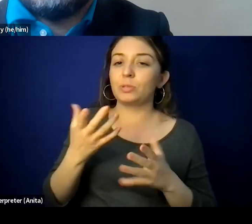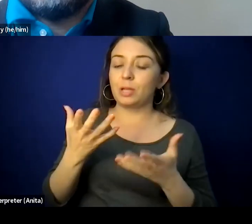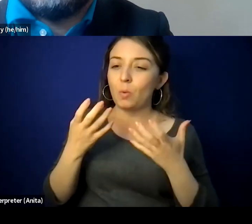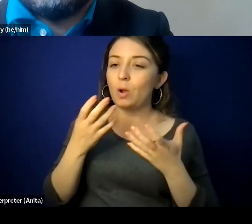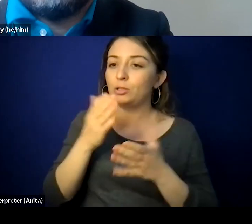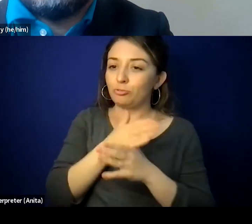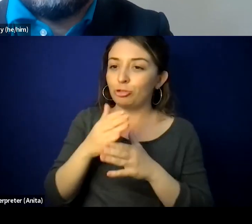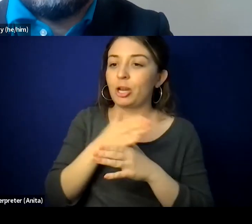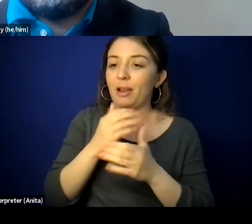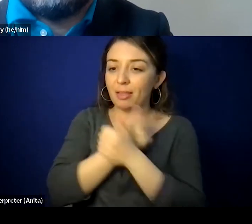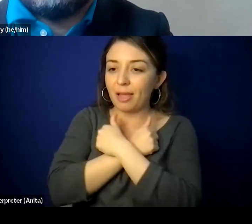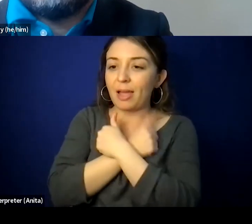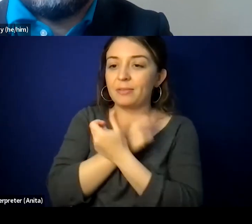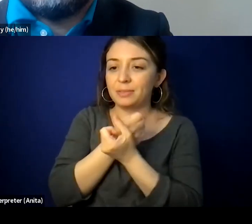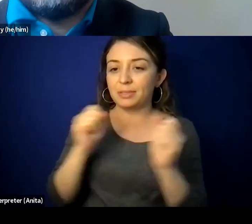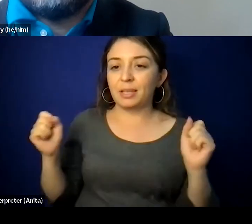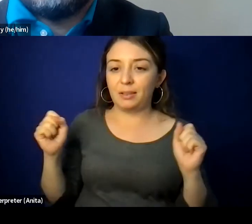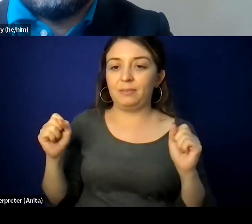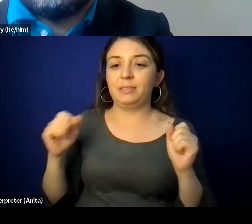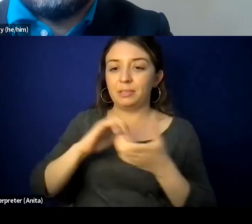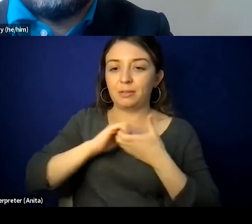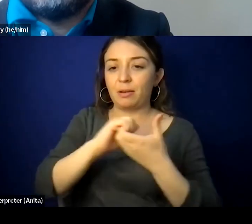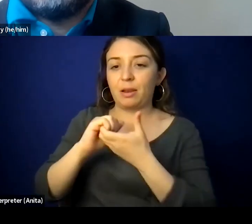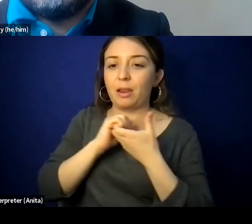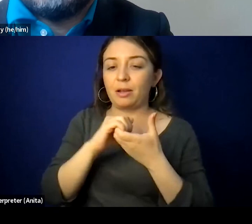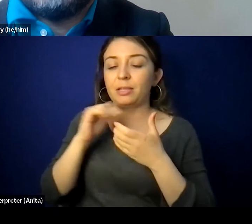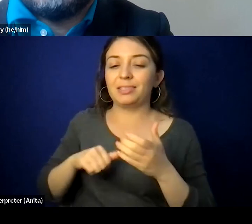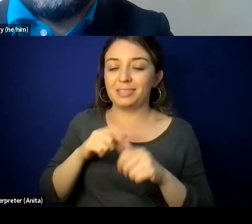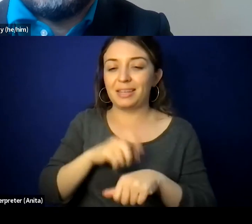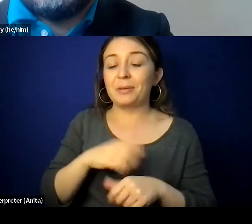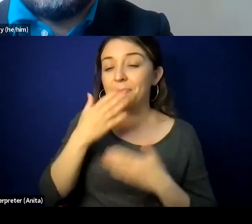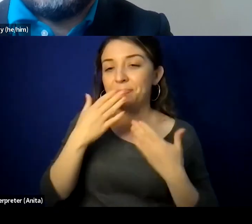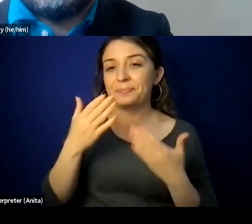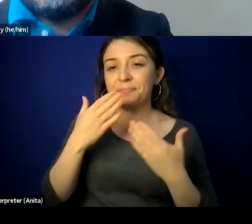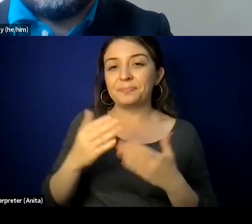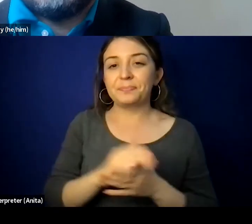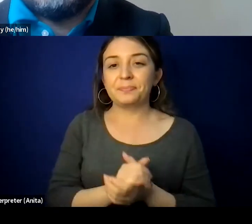love and safety and solidarity in this time. So, thanks.